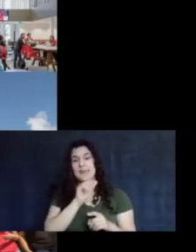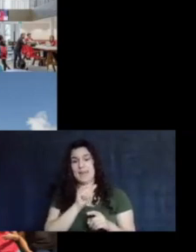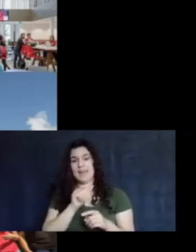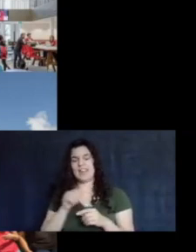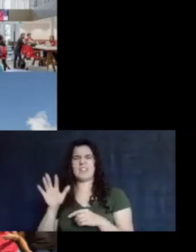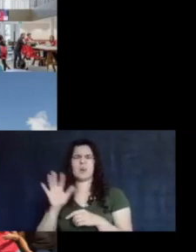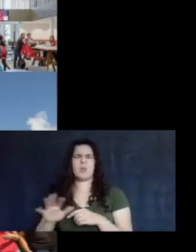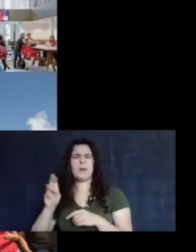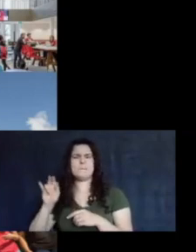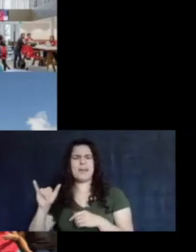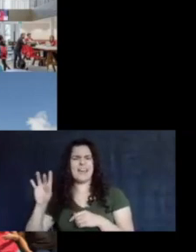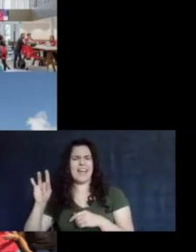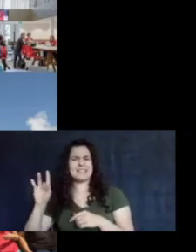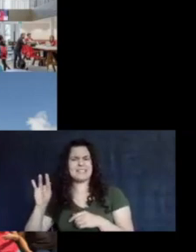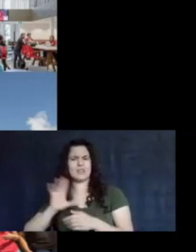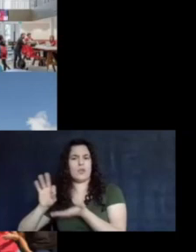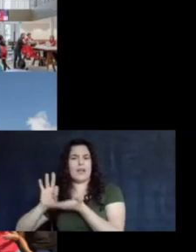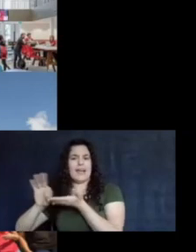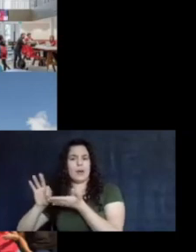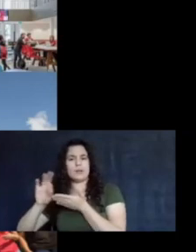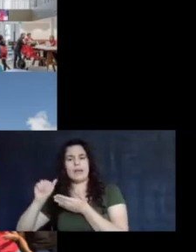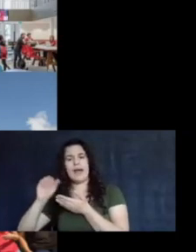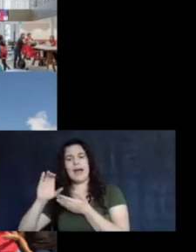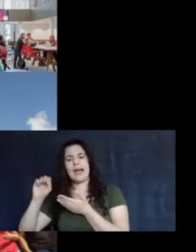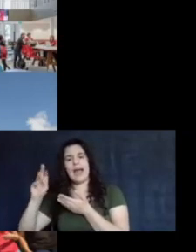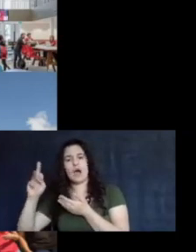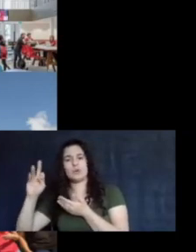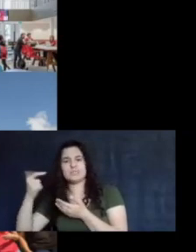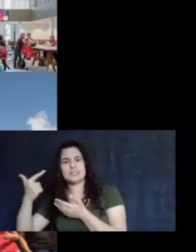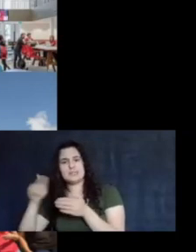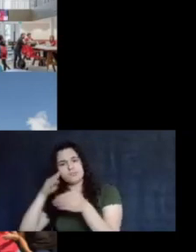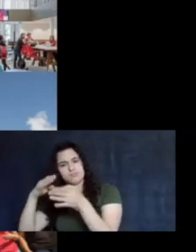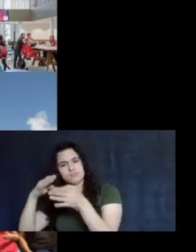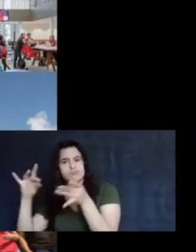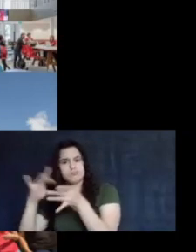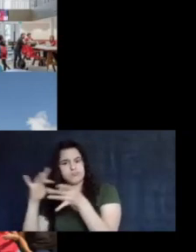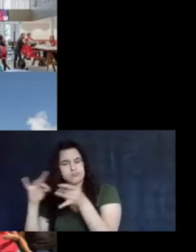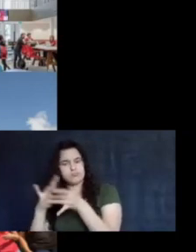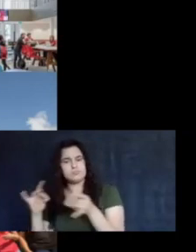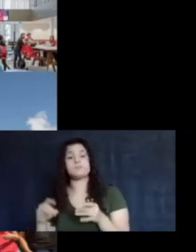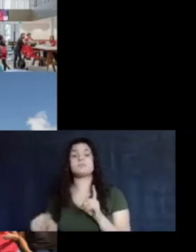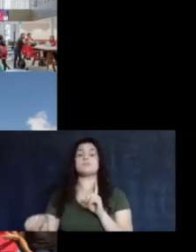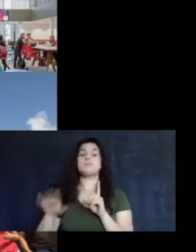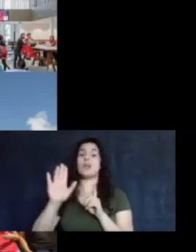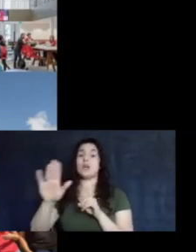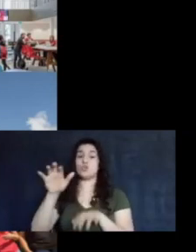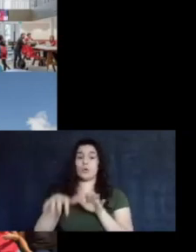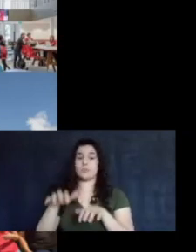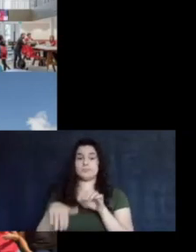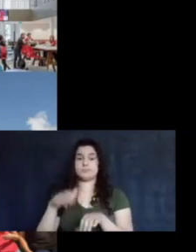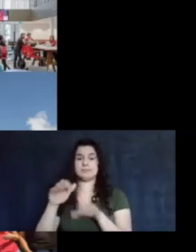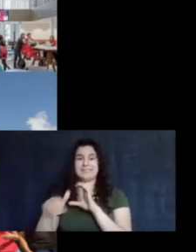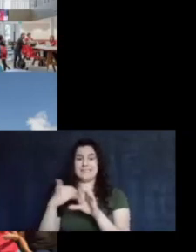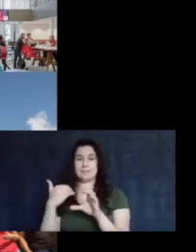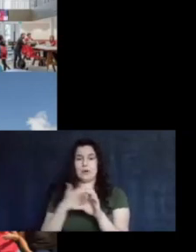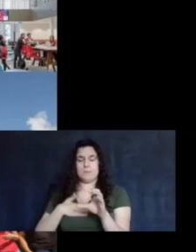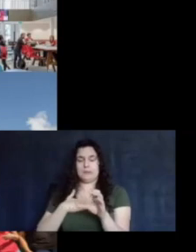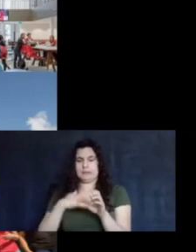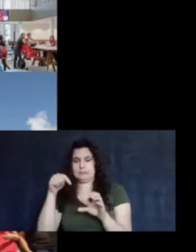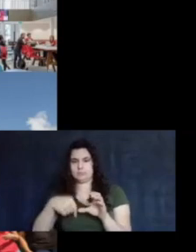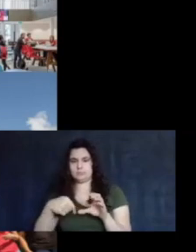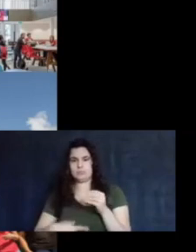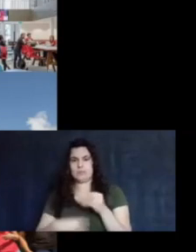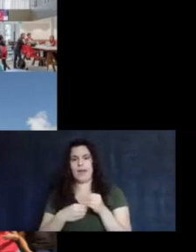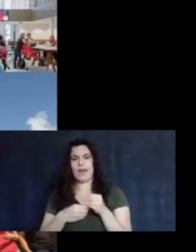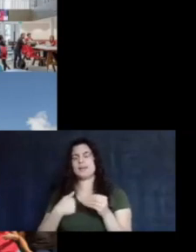18th or so. So if you have any questions, and please also remember to put your email address down in the chat so that I can send you an email to get your